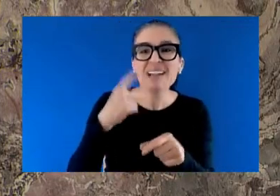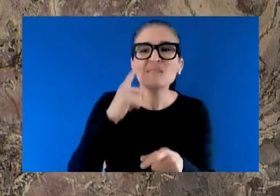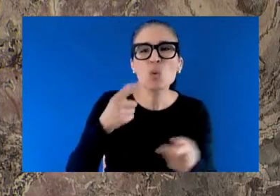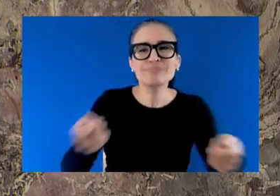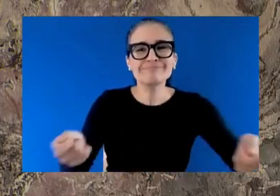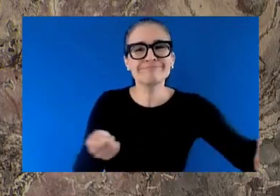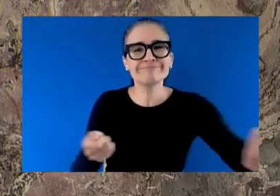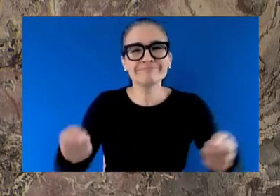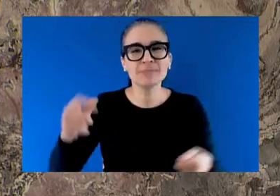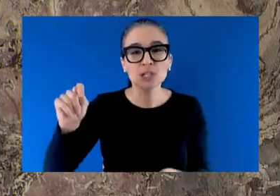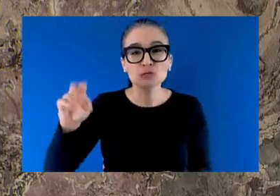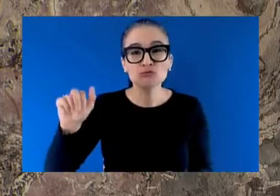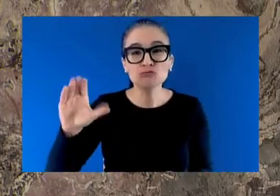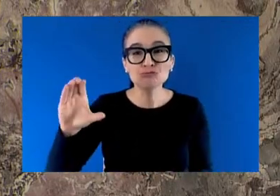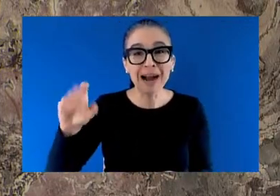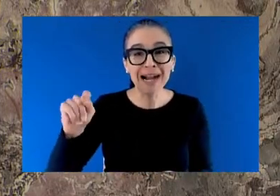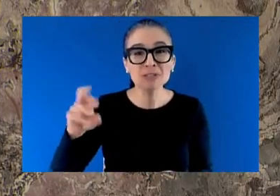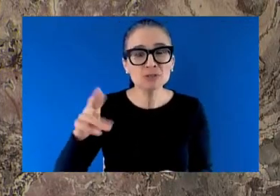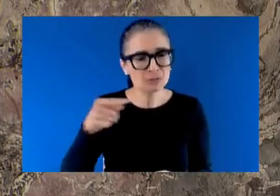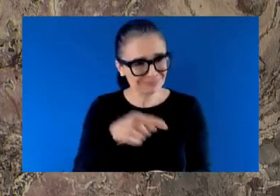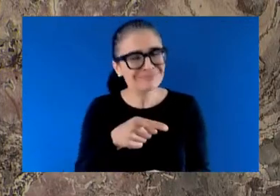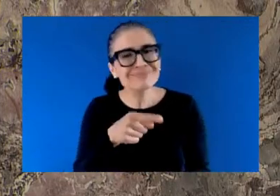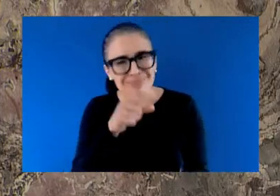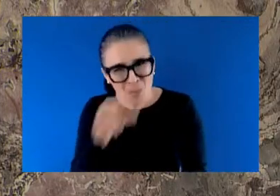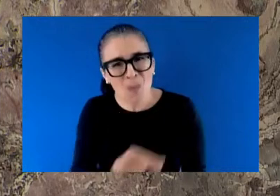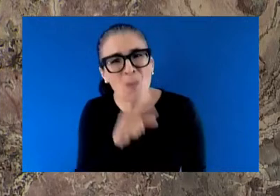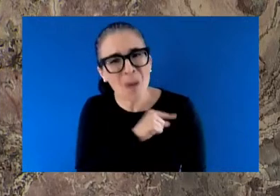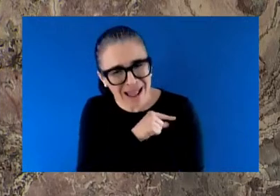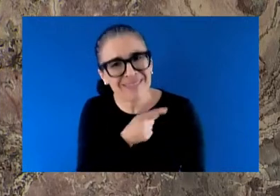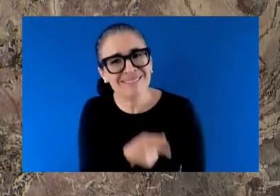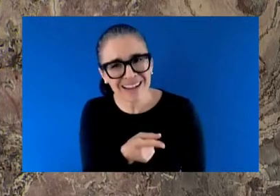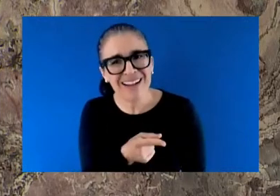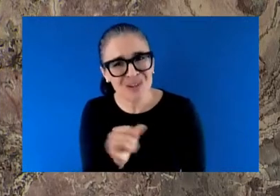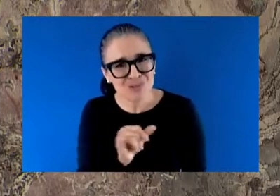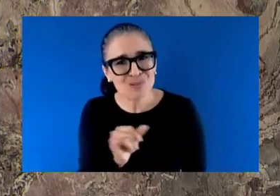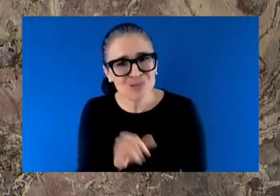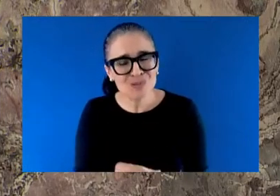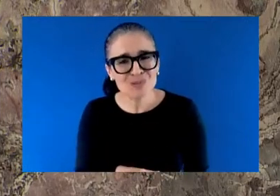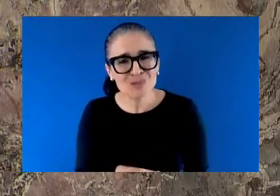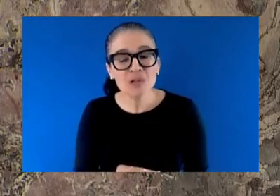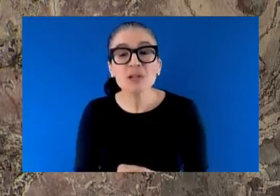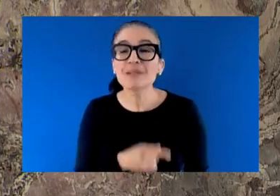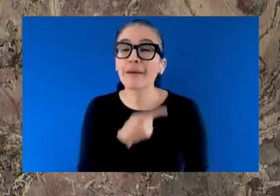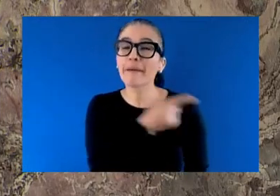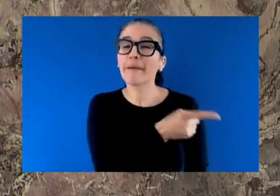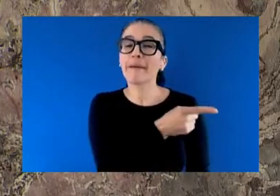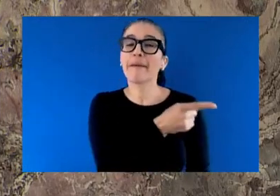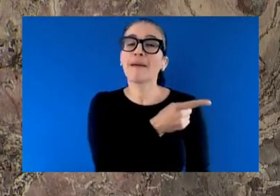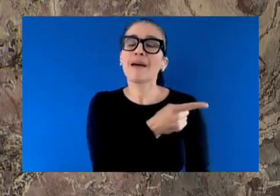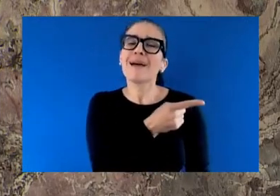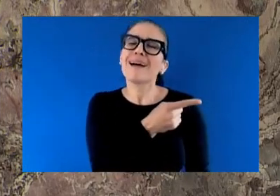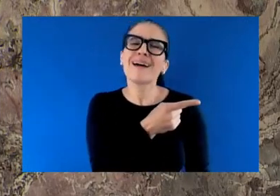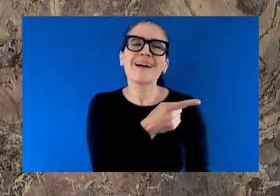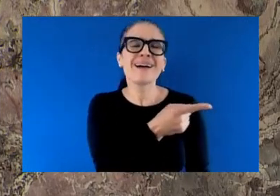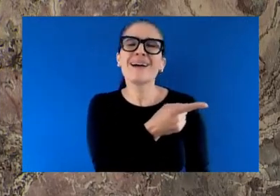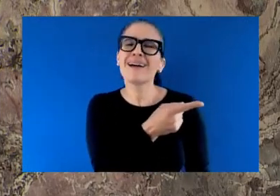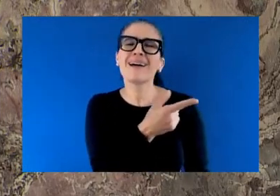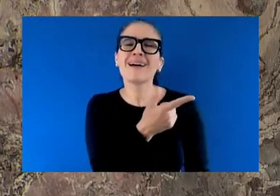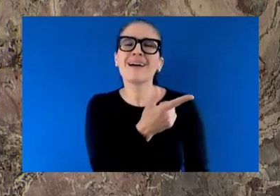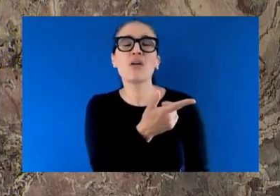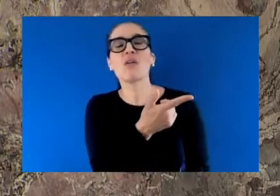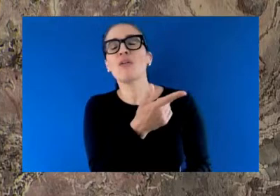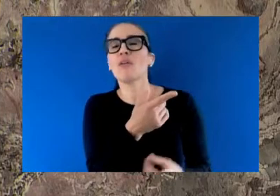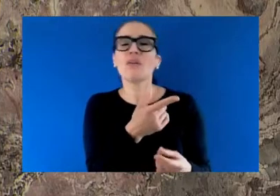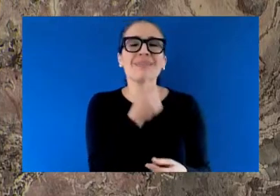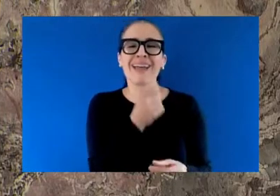Speaker, and to the member opposite who should know this, BC farmers can also claim a point of sale carbon